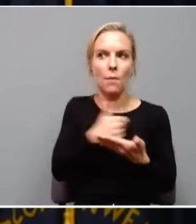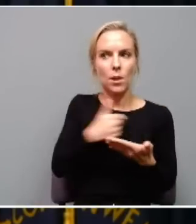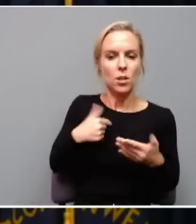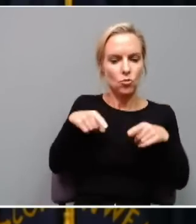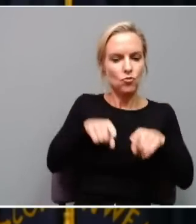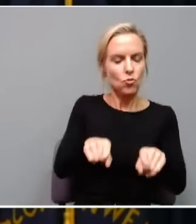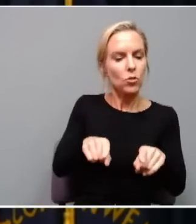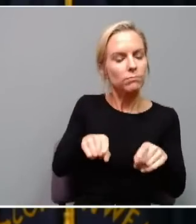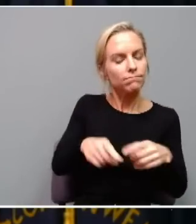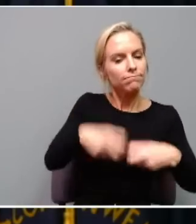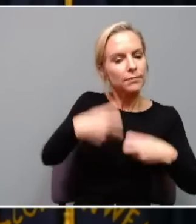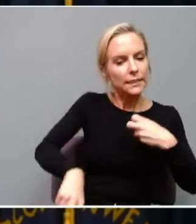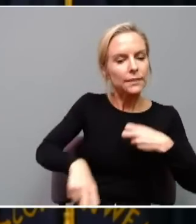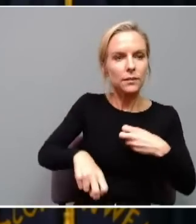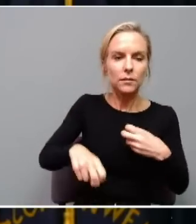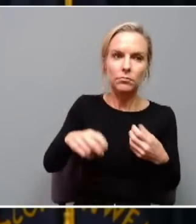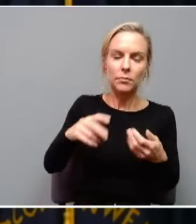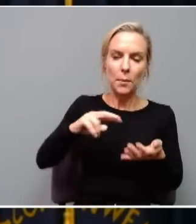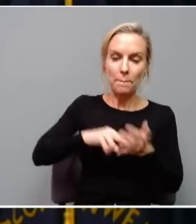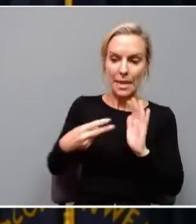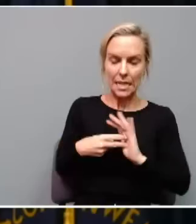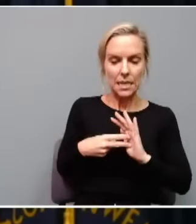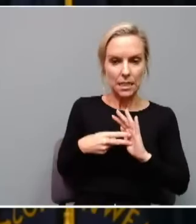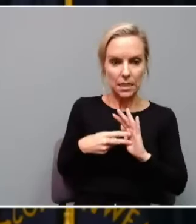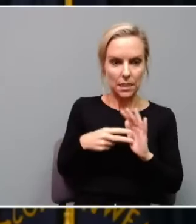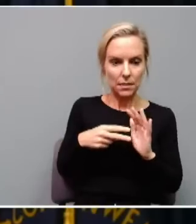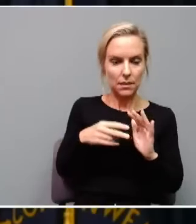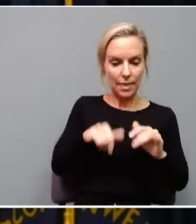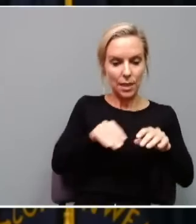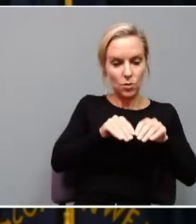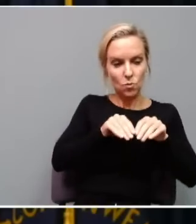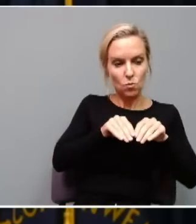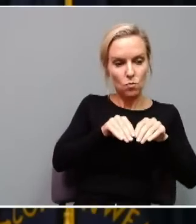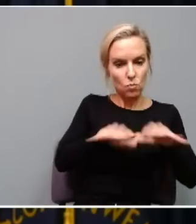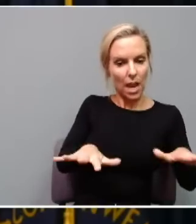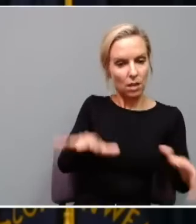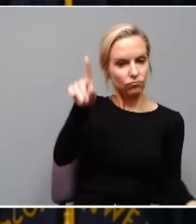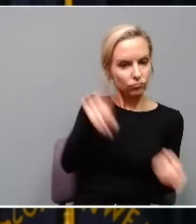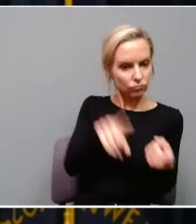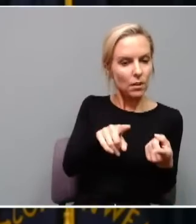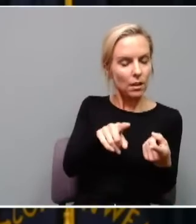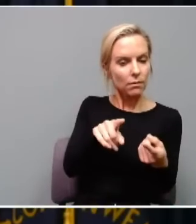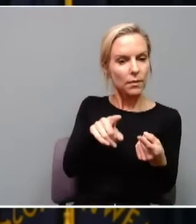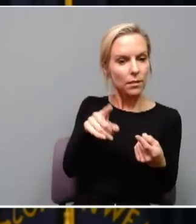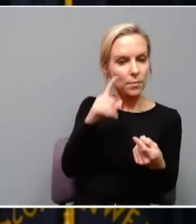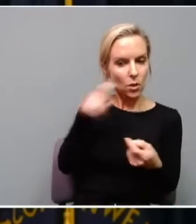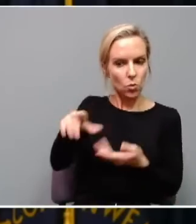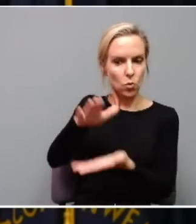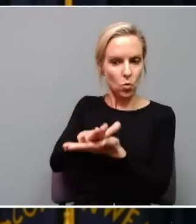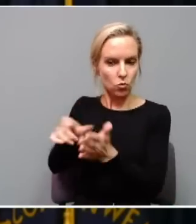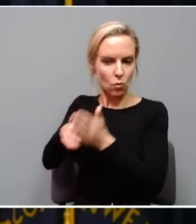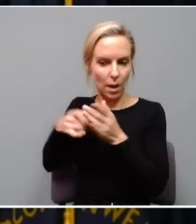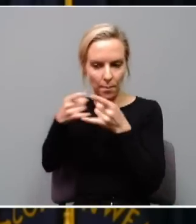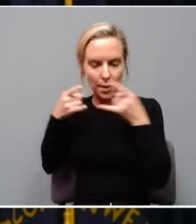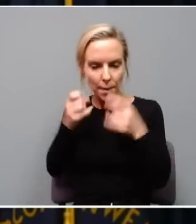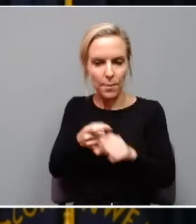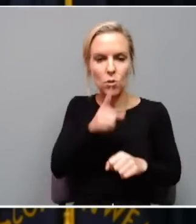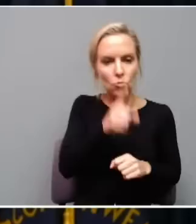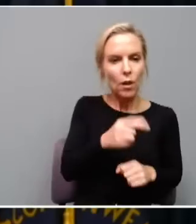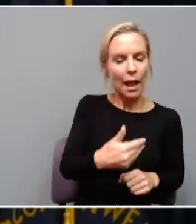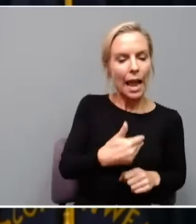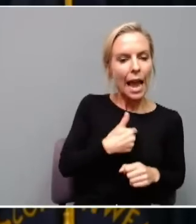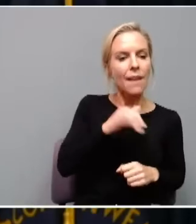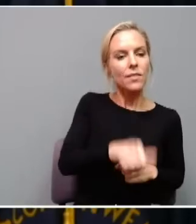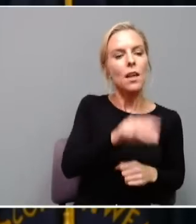down on the spread. Working to make sure that we're getting monoclonal antibodies out to